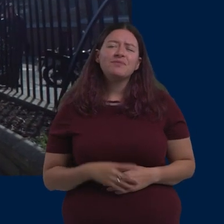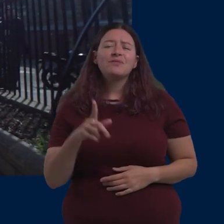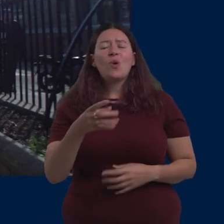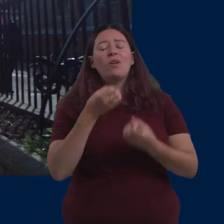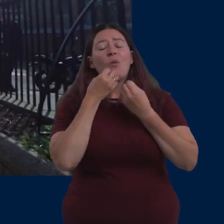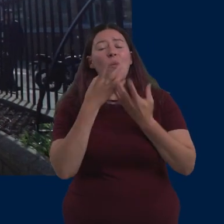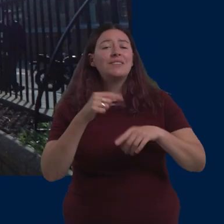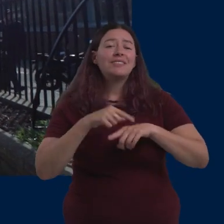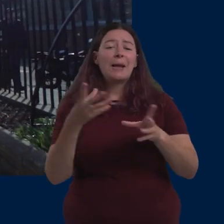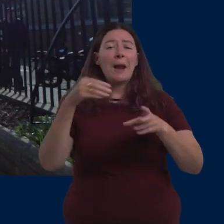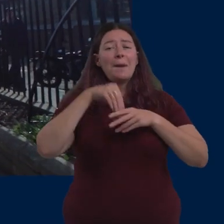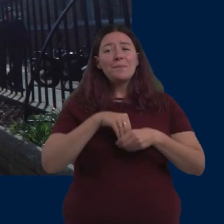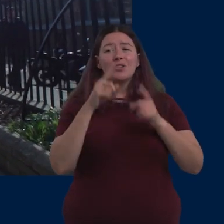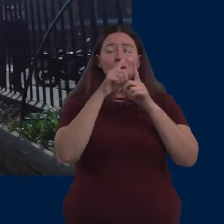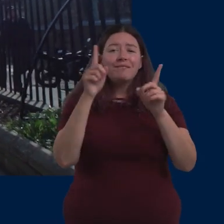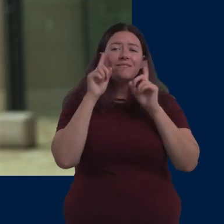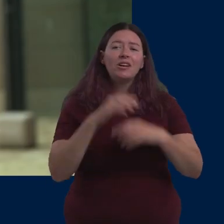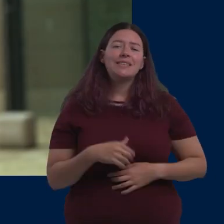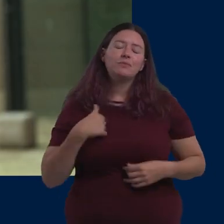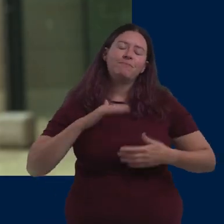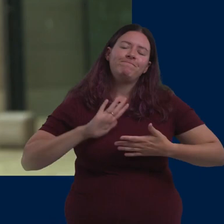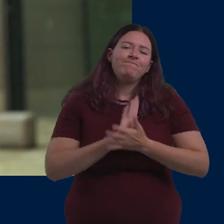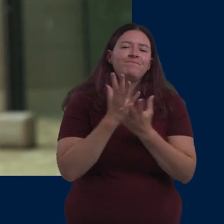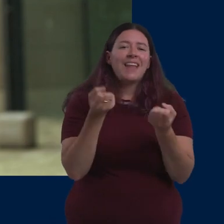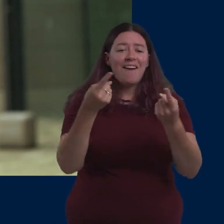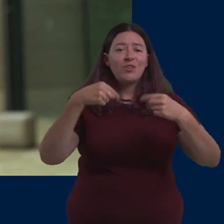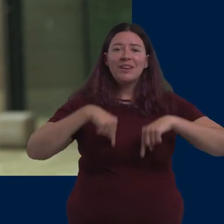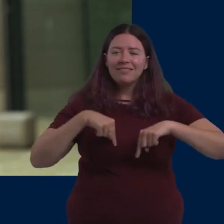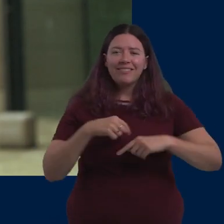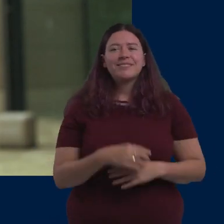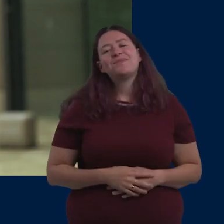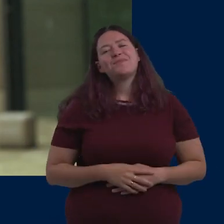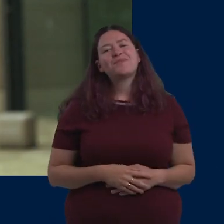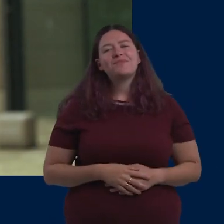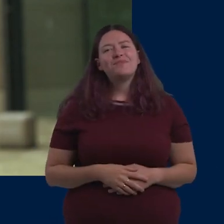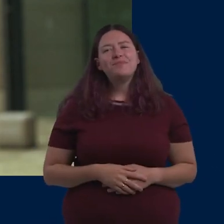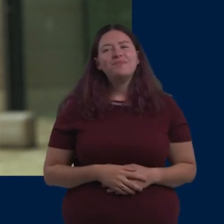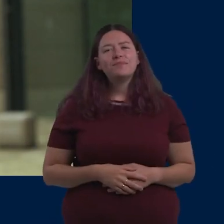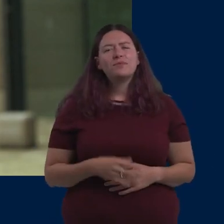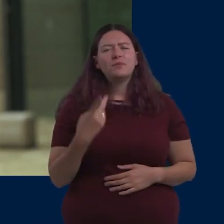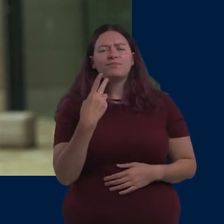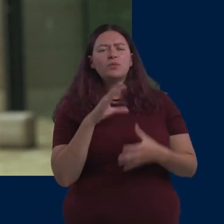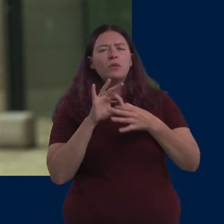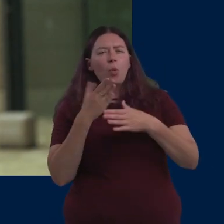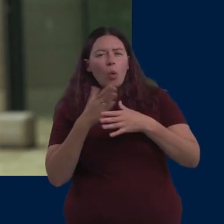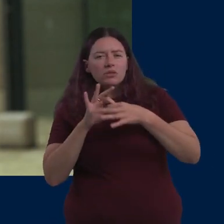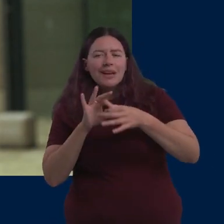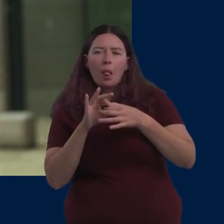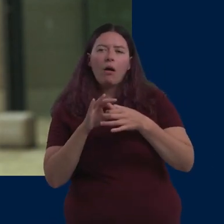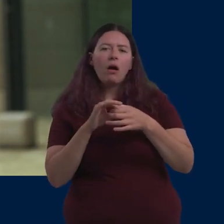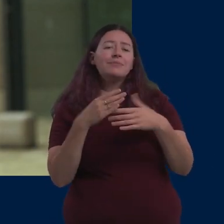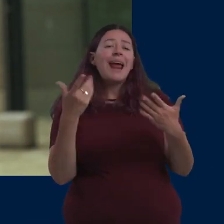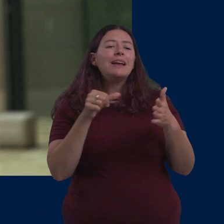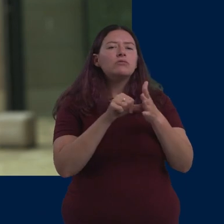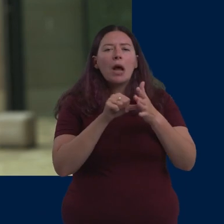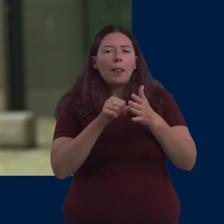wonderful time as you join us at the university. We are thrilled to have you here. We'll work together to face the challenges the year